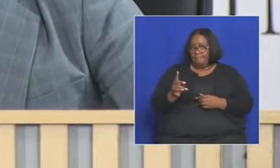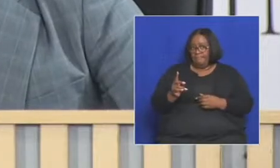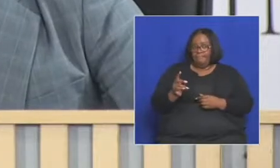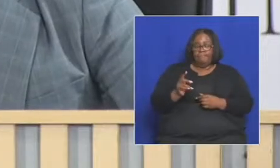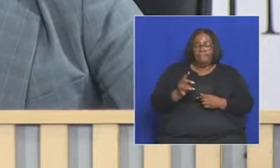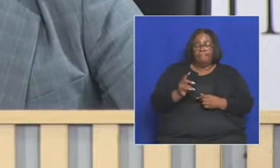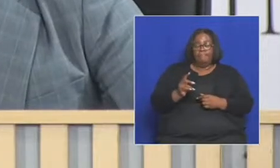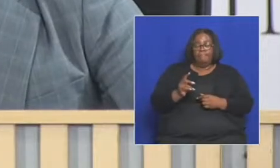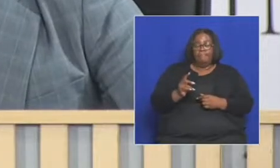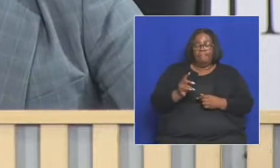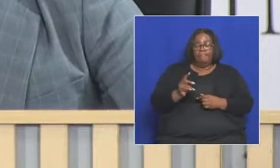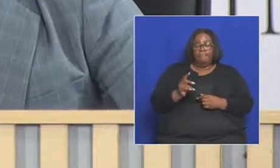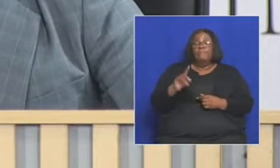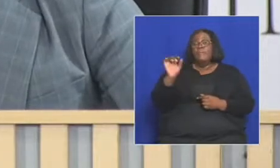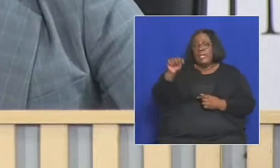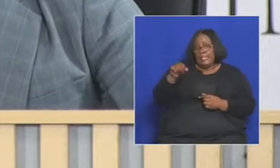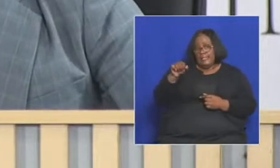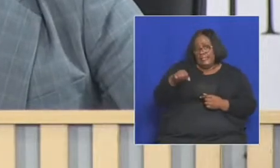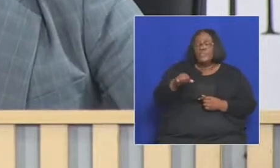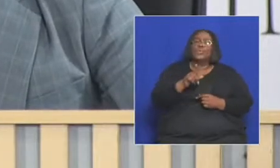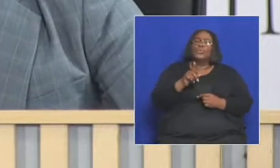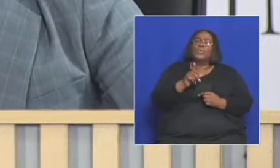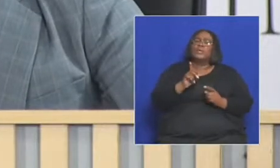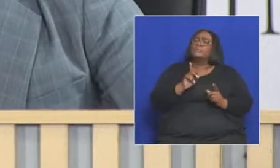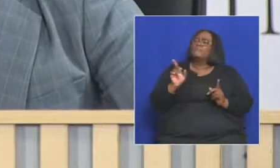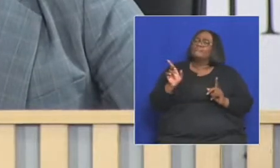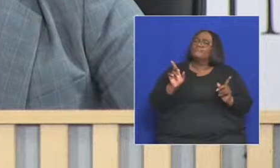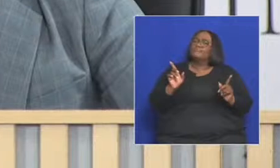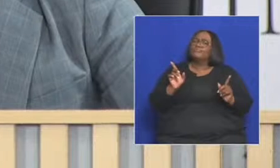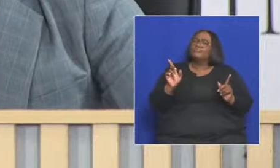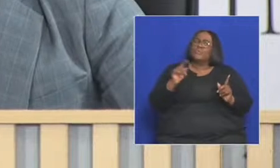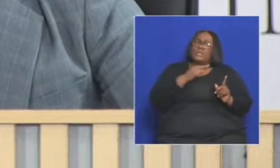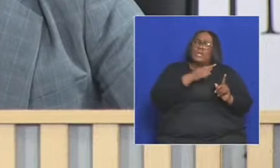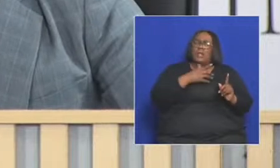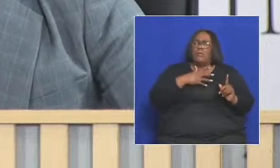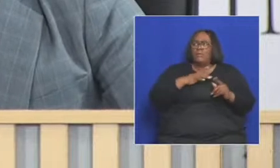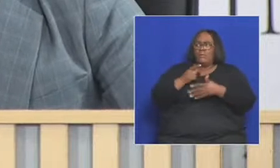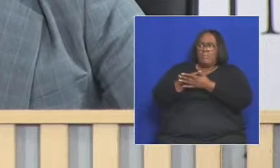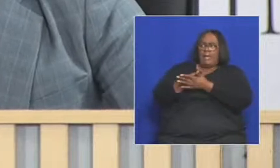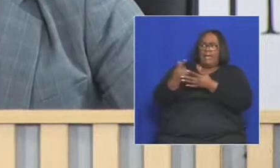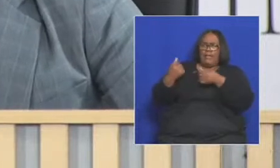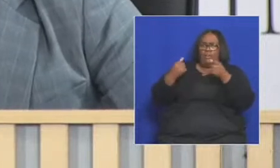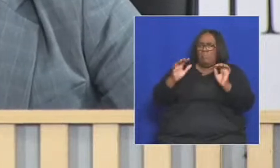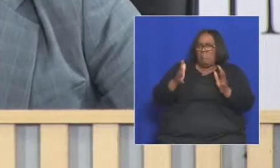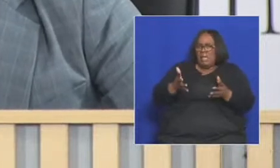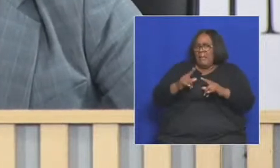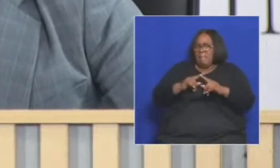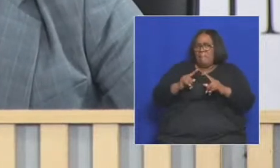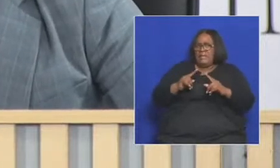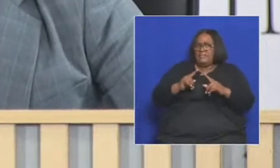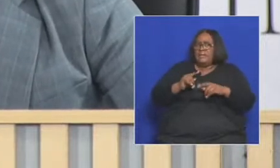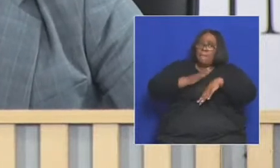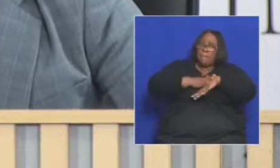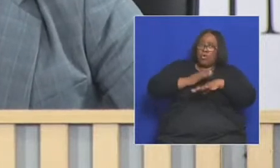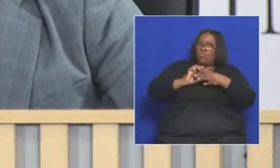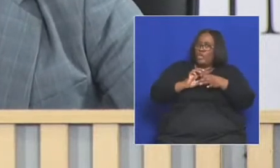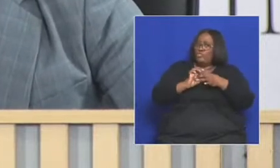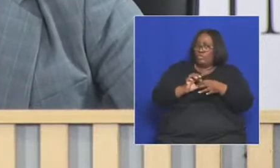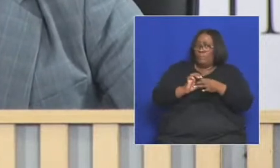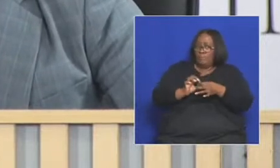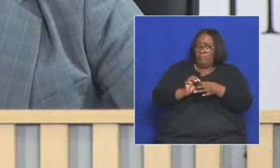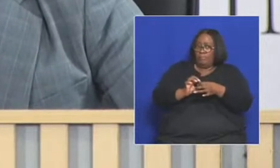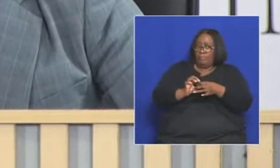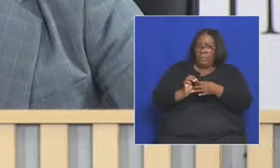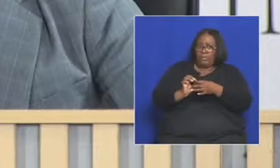that transaction of buying the car, was there a relationship they maintained? A relationship? They maintained,